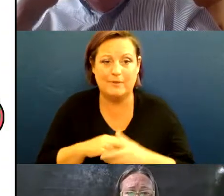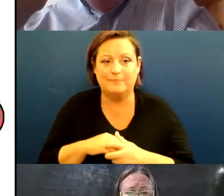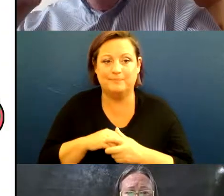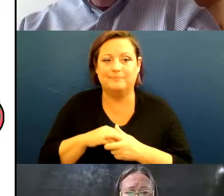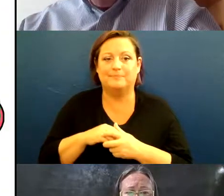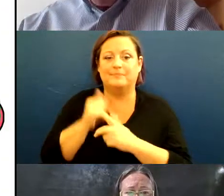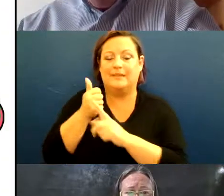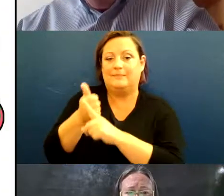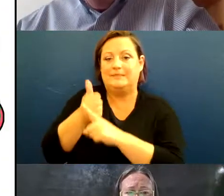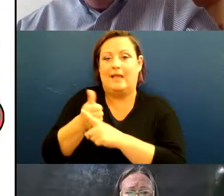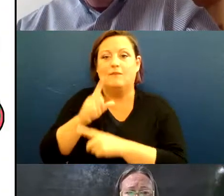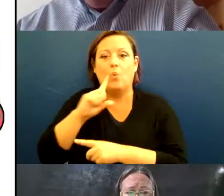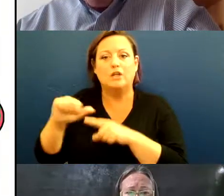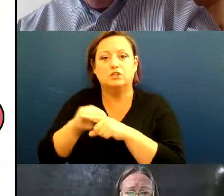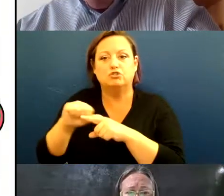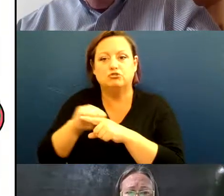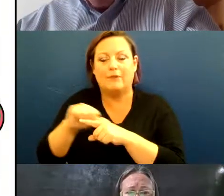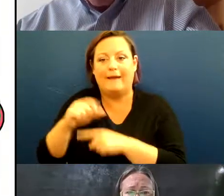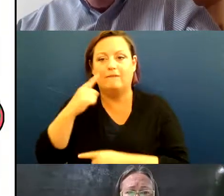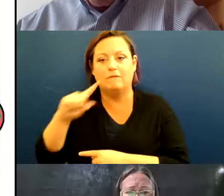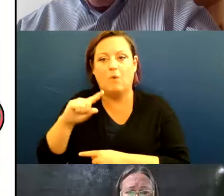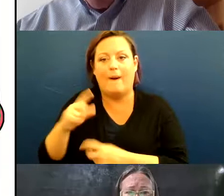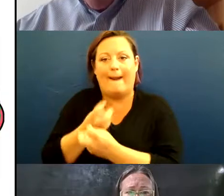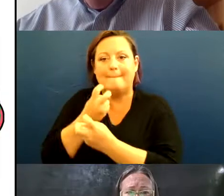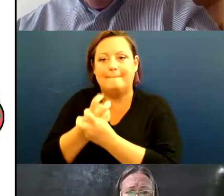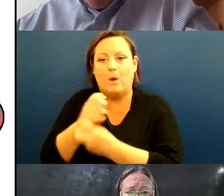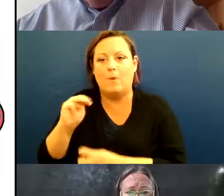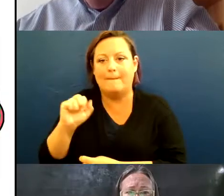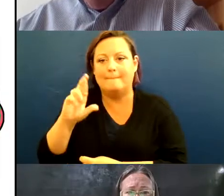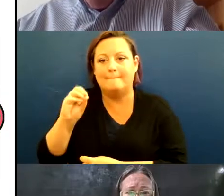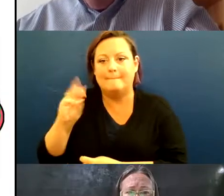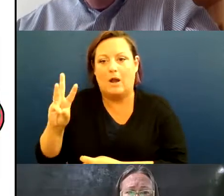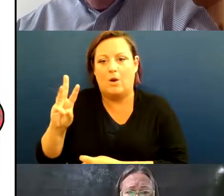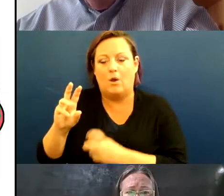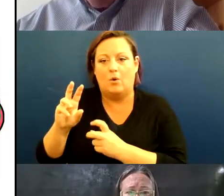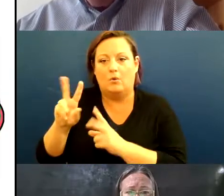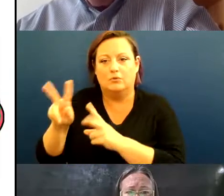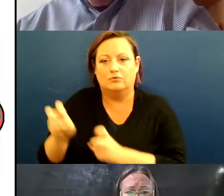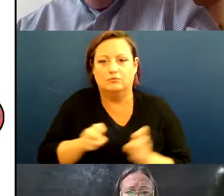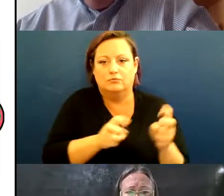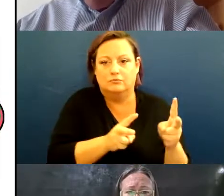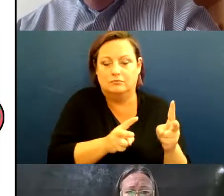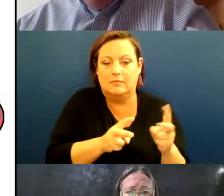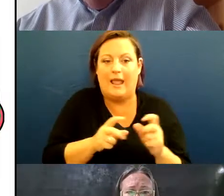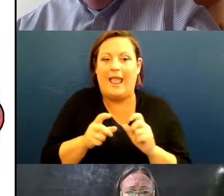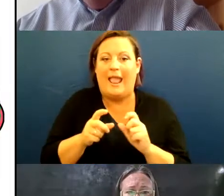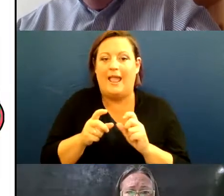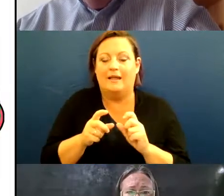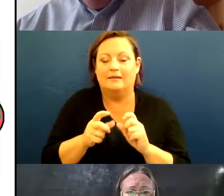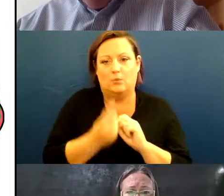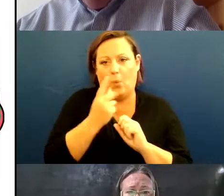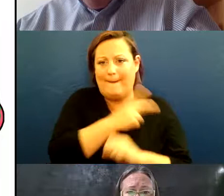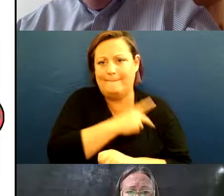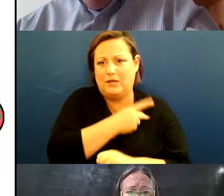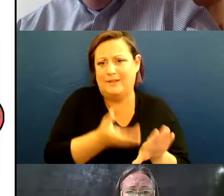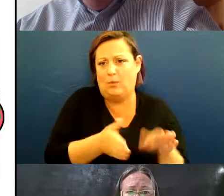a bone marrow transplanter. When he was an intern, he lost a patient because of failed engraftment. He then became